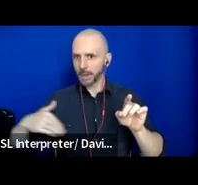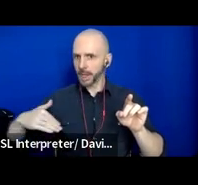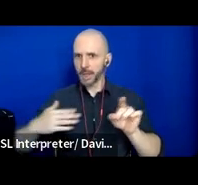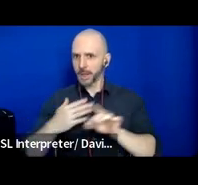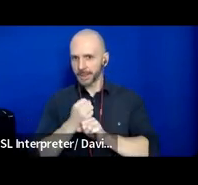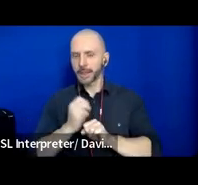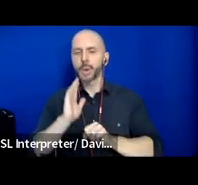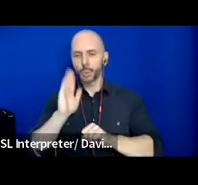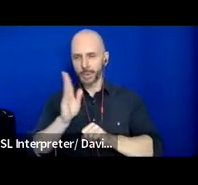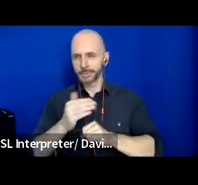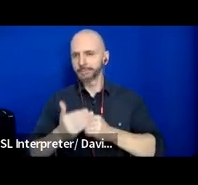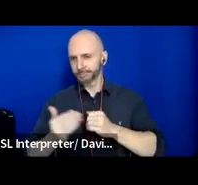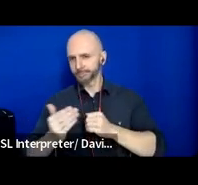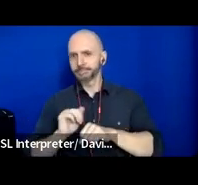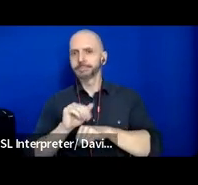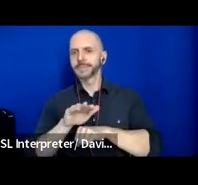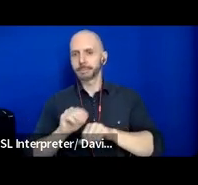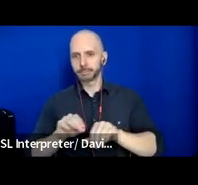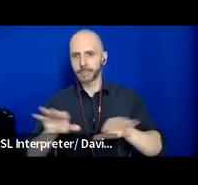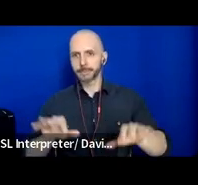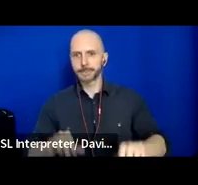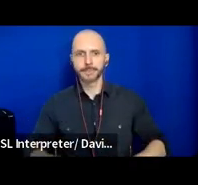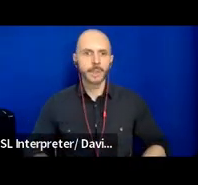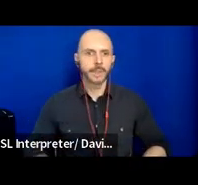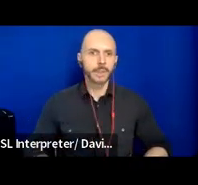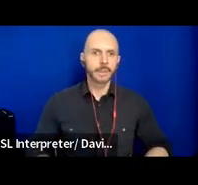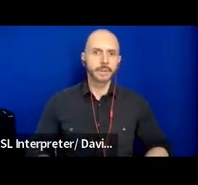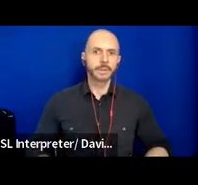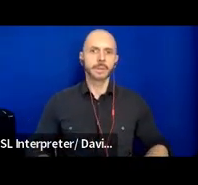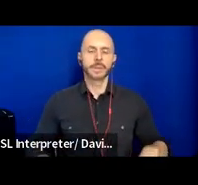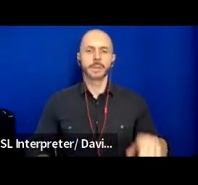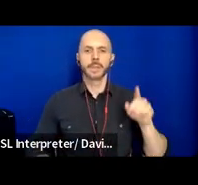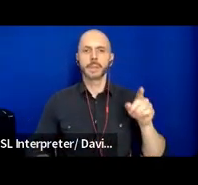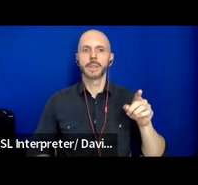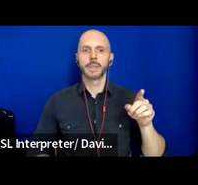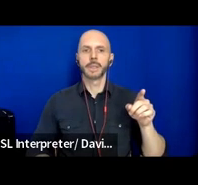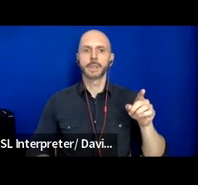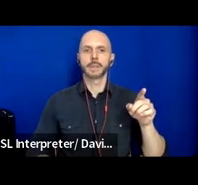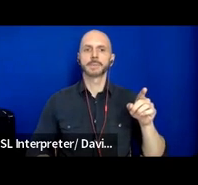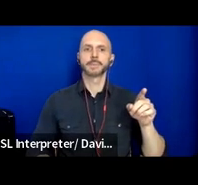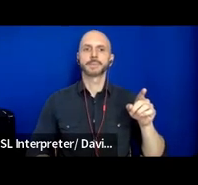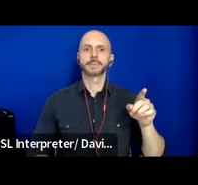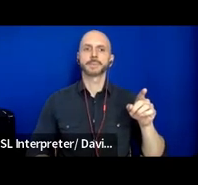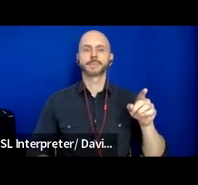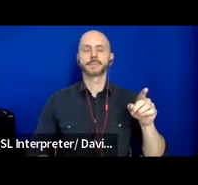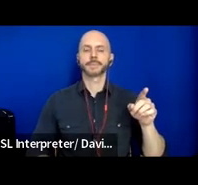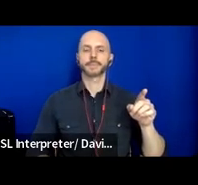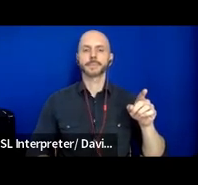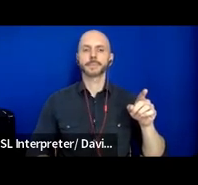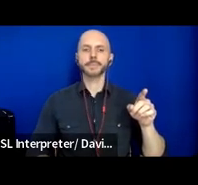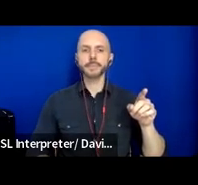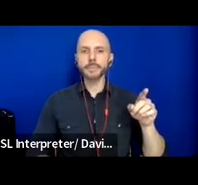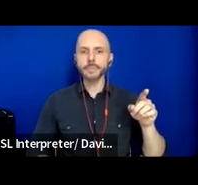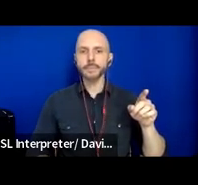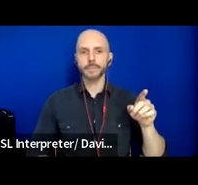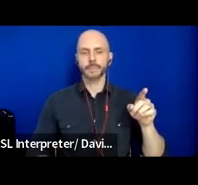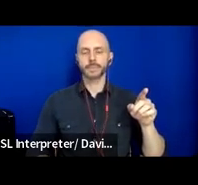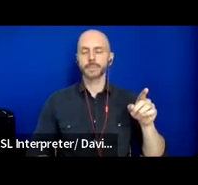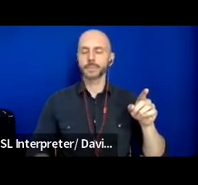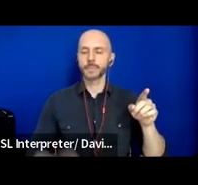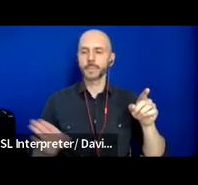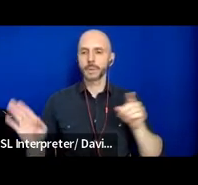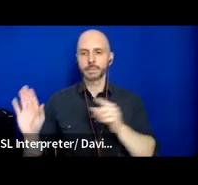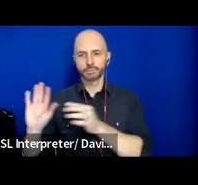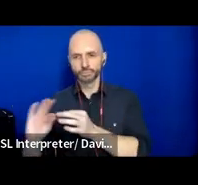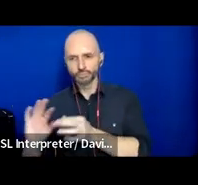about anti-oppressive communication, and I think I'm hearing Scott sharing that there are a number of things that you're raising which are great examples, right? And one of the big things is